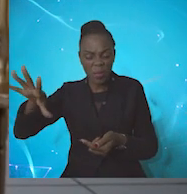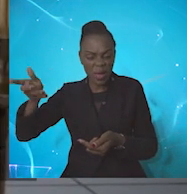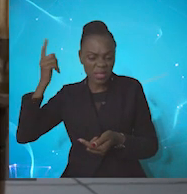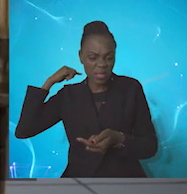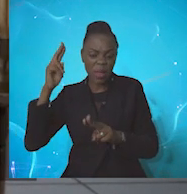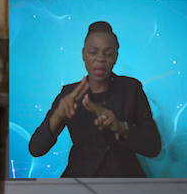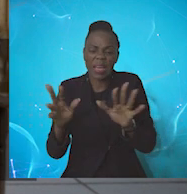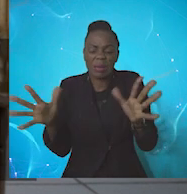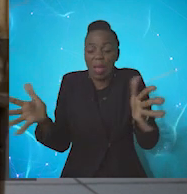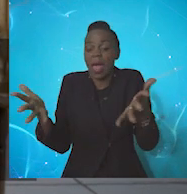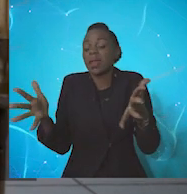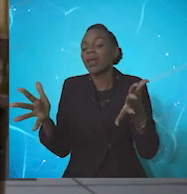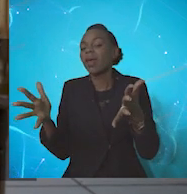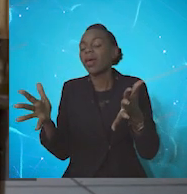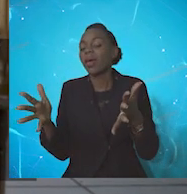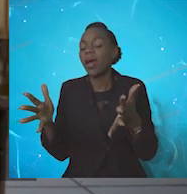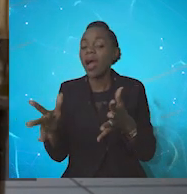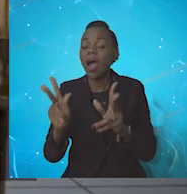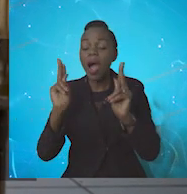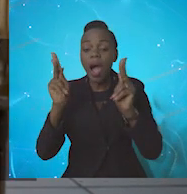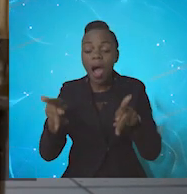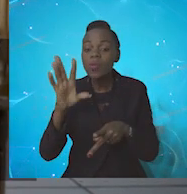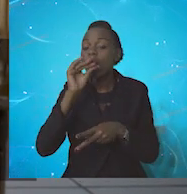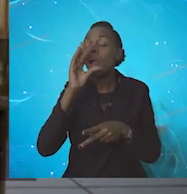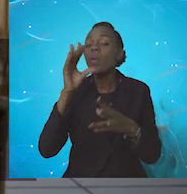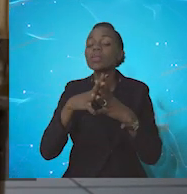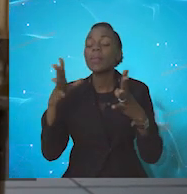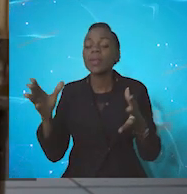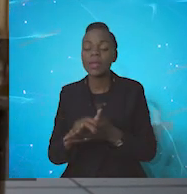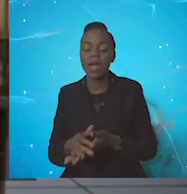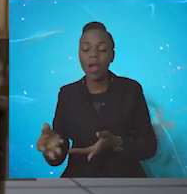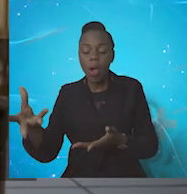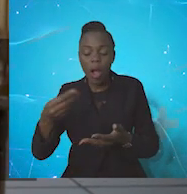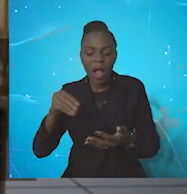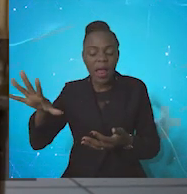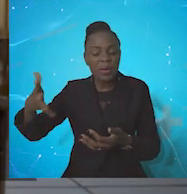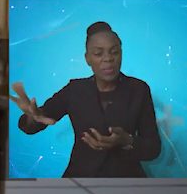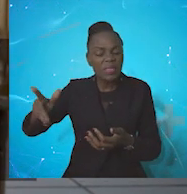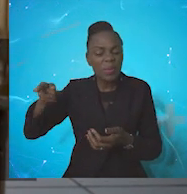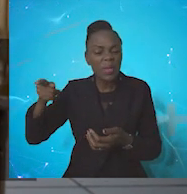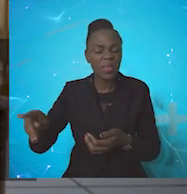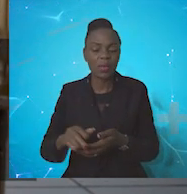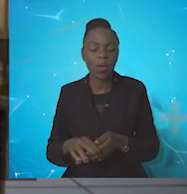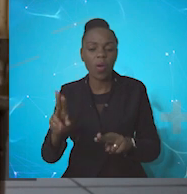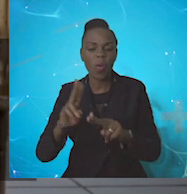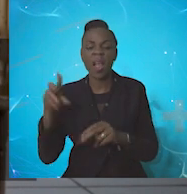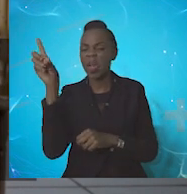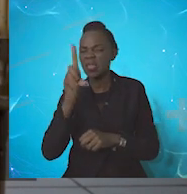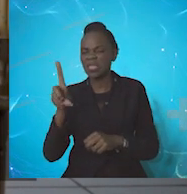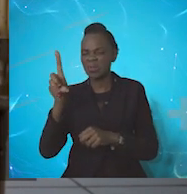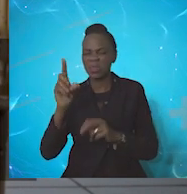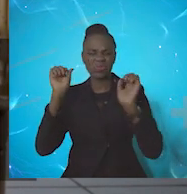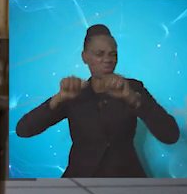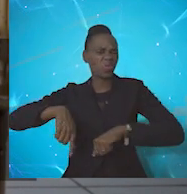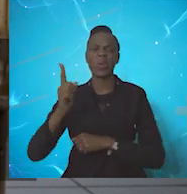amachita nayo mantha. And anthamba yankhula zambiri mbiri, akakutenga madzi amenewa muvunduka zimene zisali zoona